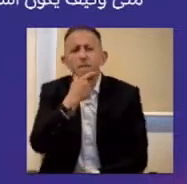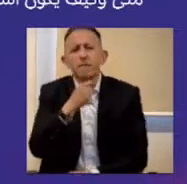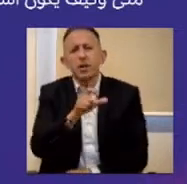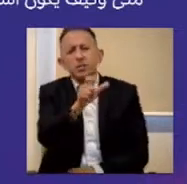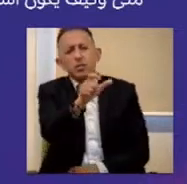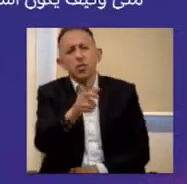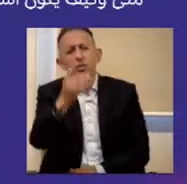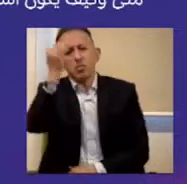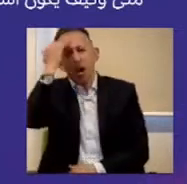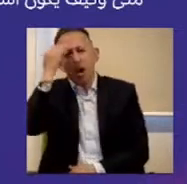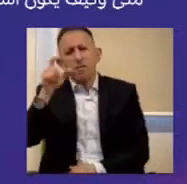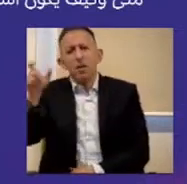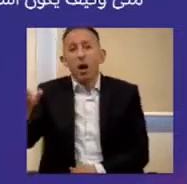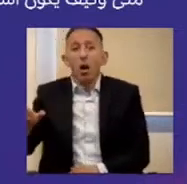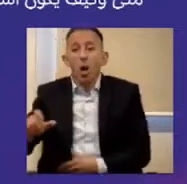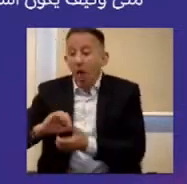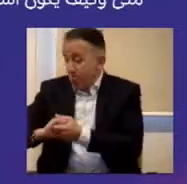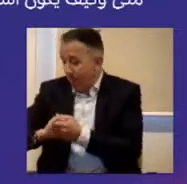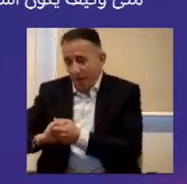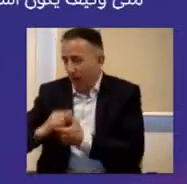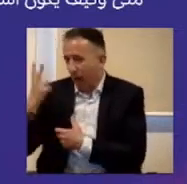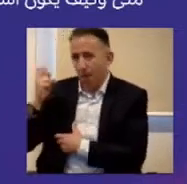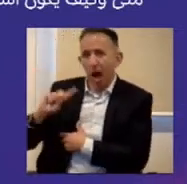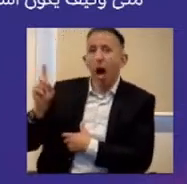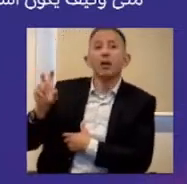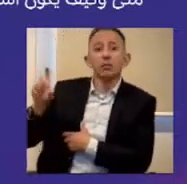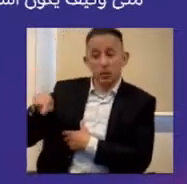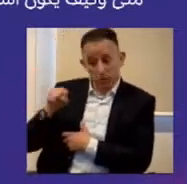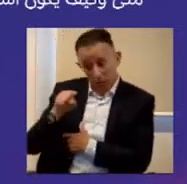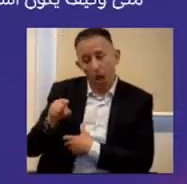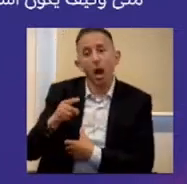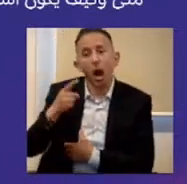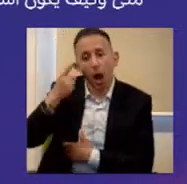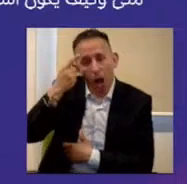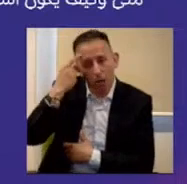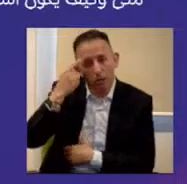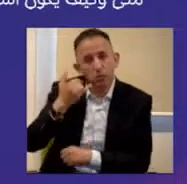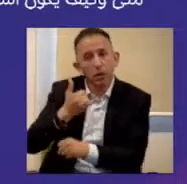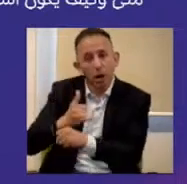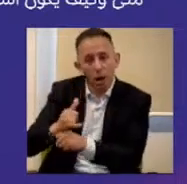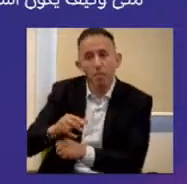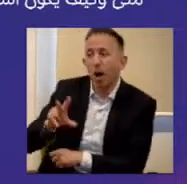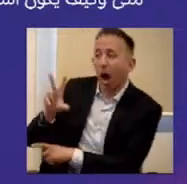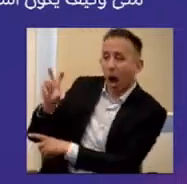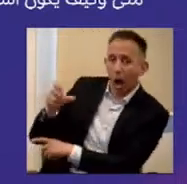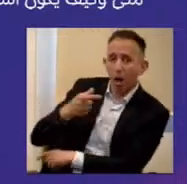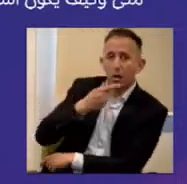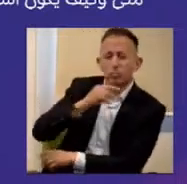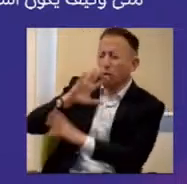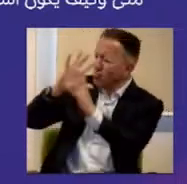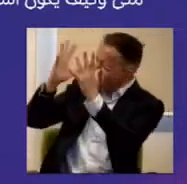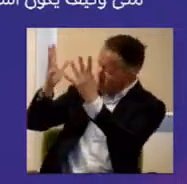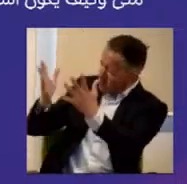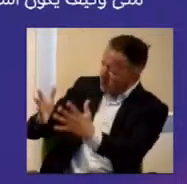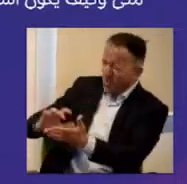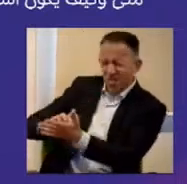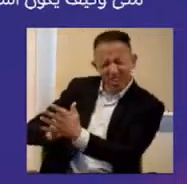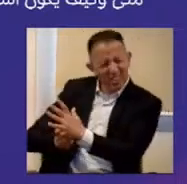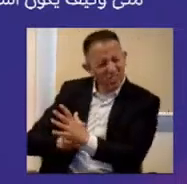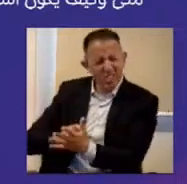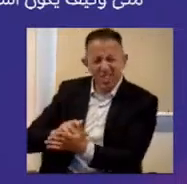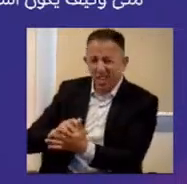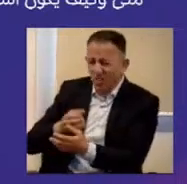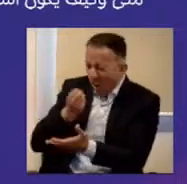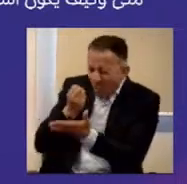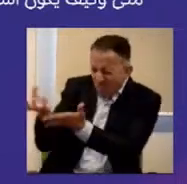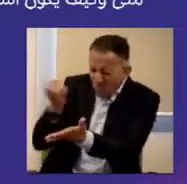in many sense. You can adapt to the learning progress of the students, you can adapt to the learning domain, you can adapt to the chosen pedagogy, you can